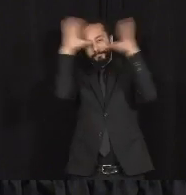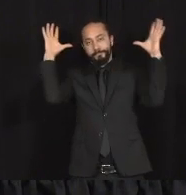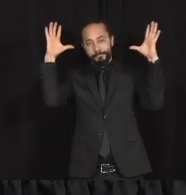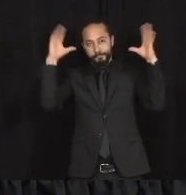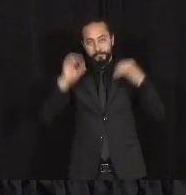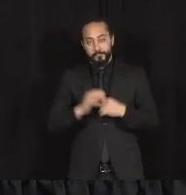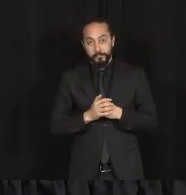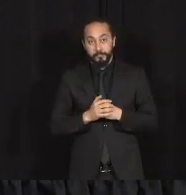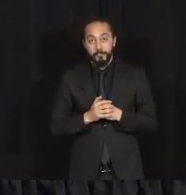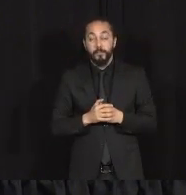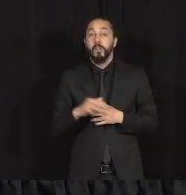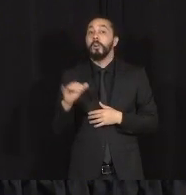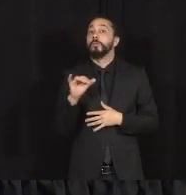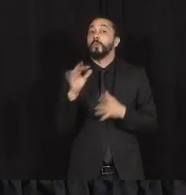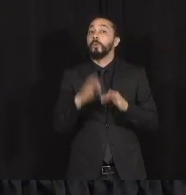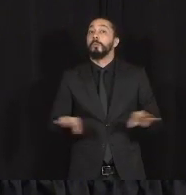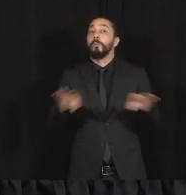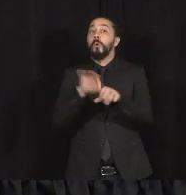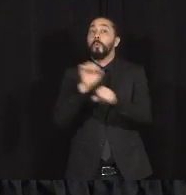flatten the curve.